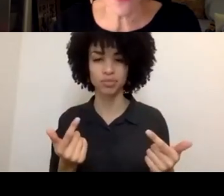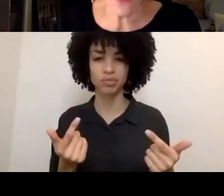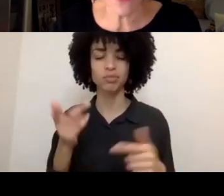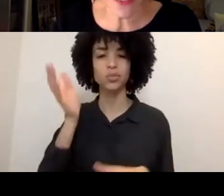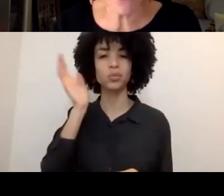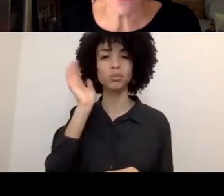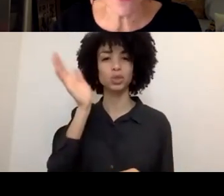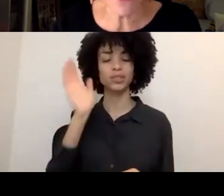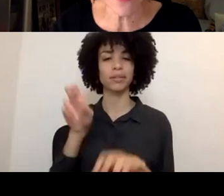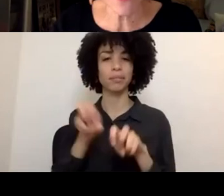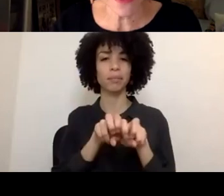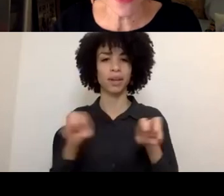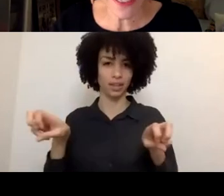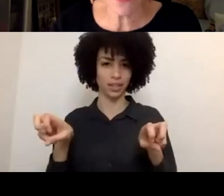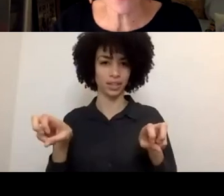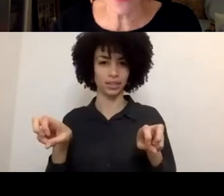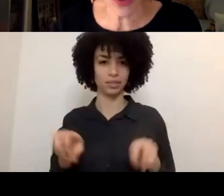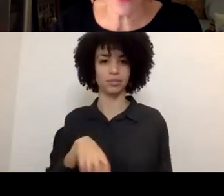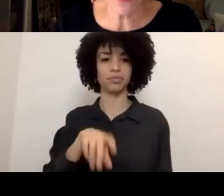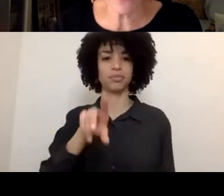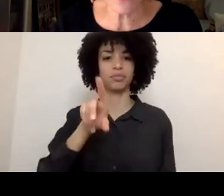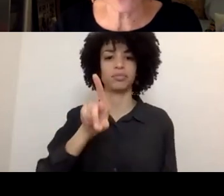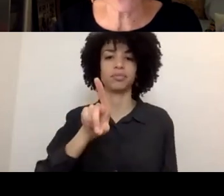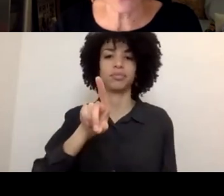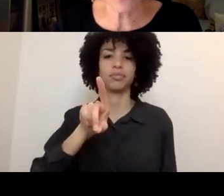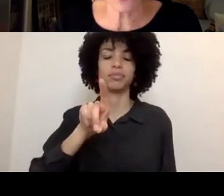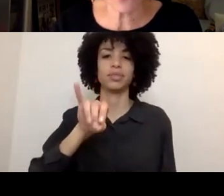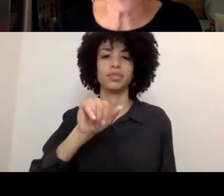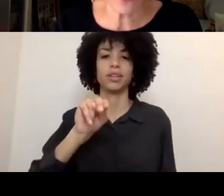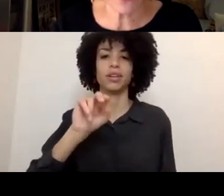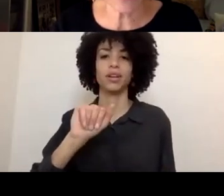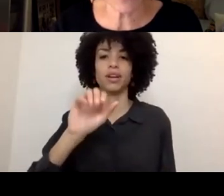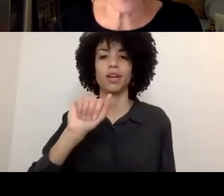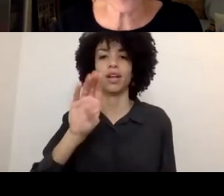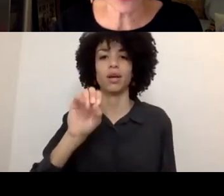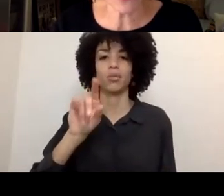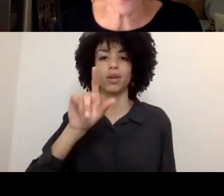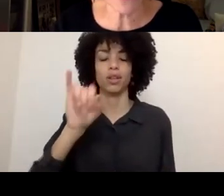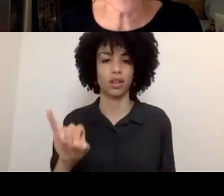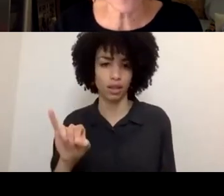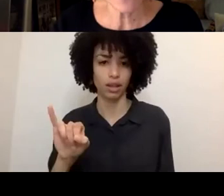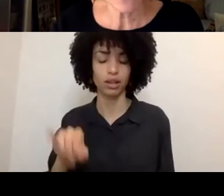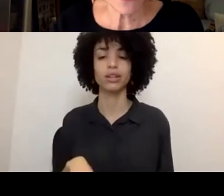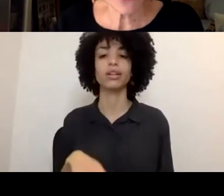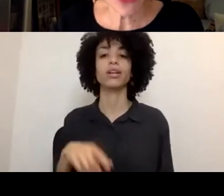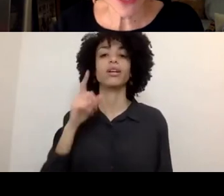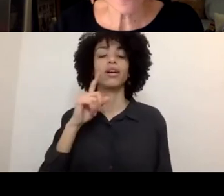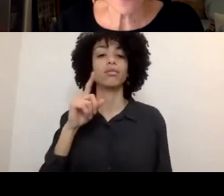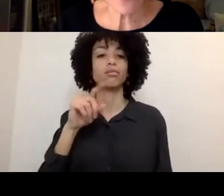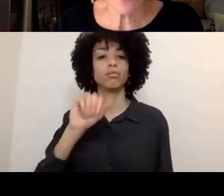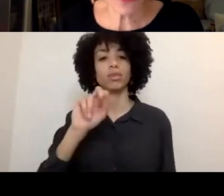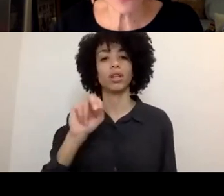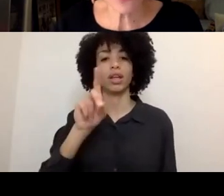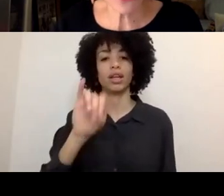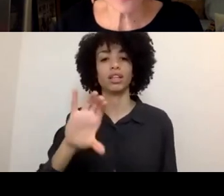present tonight's panelists, Deanna Abadi, the Director of the Arab American National Museum, Andy Chang,